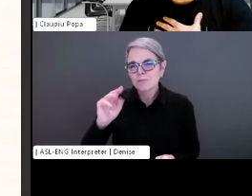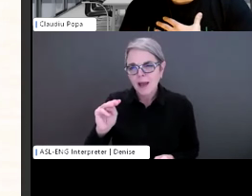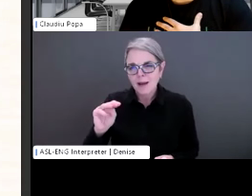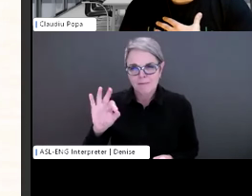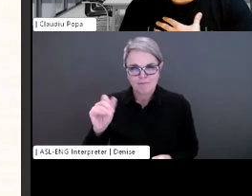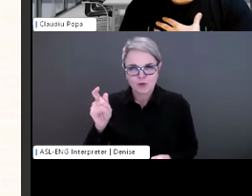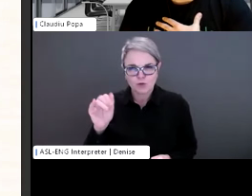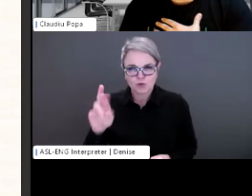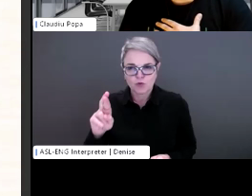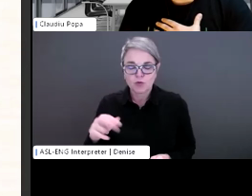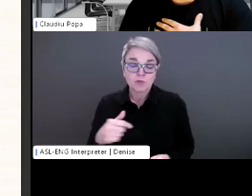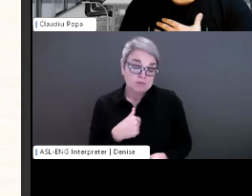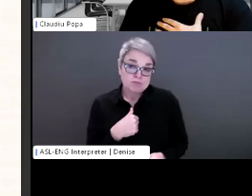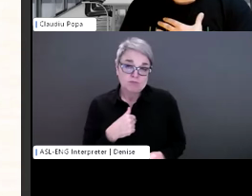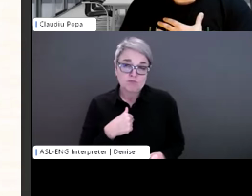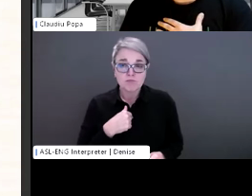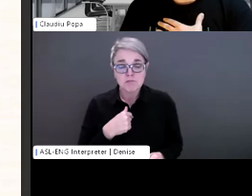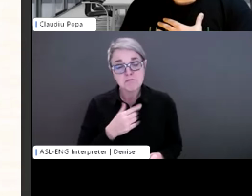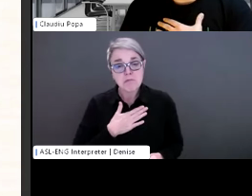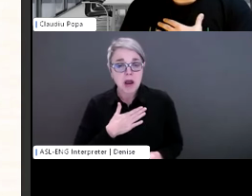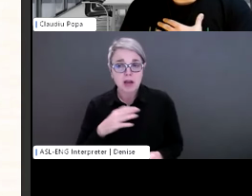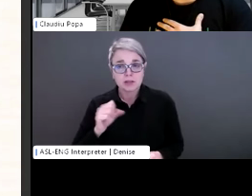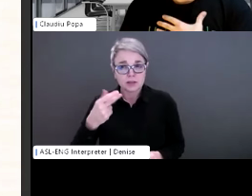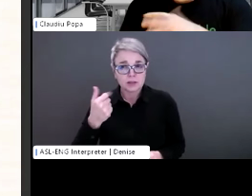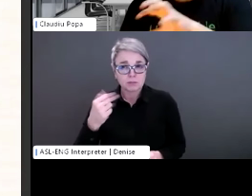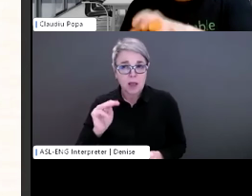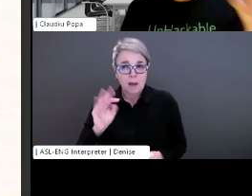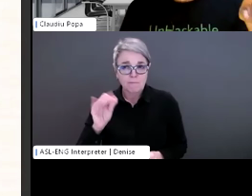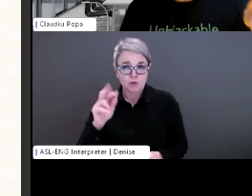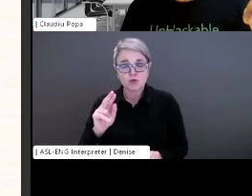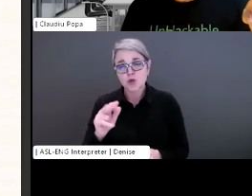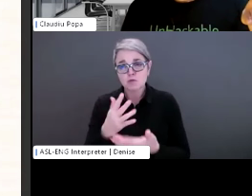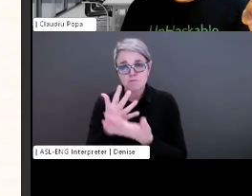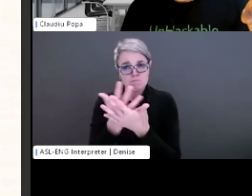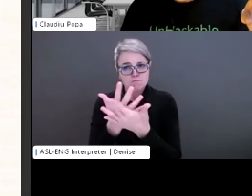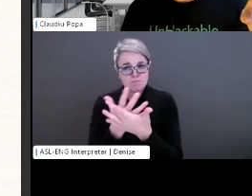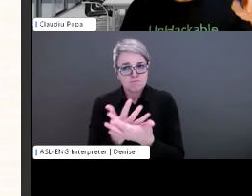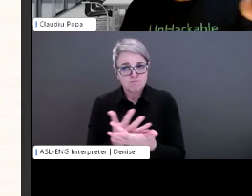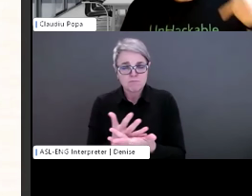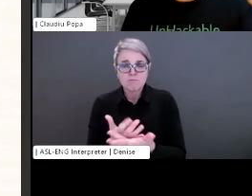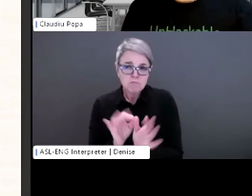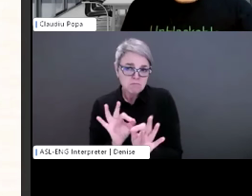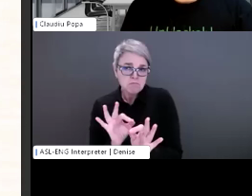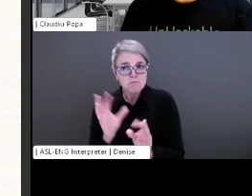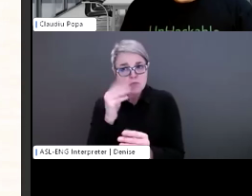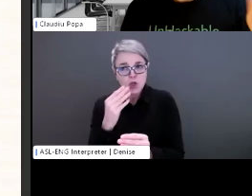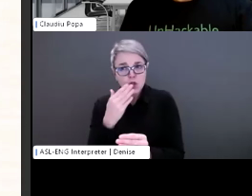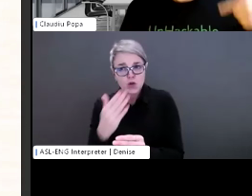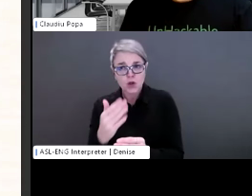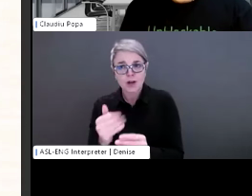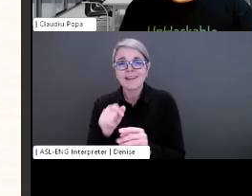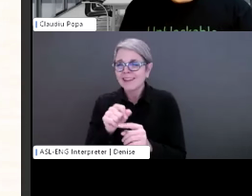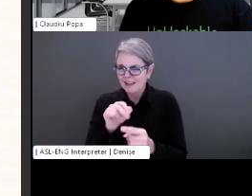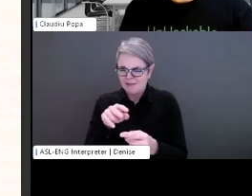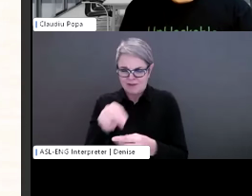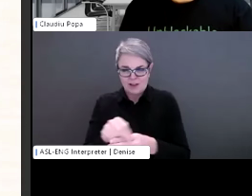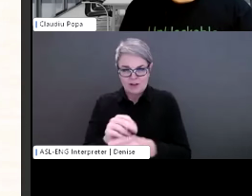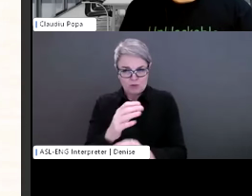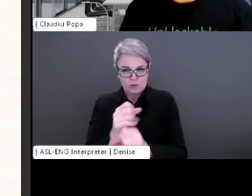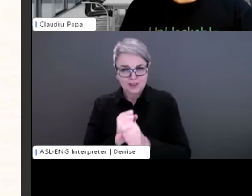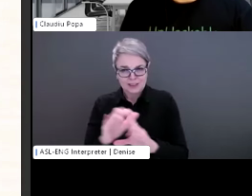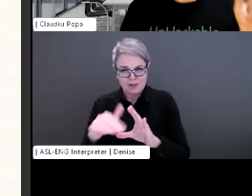I do when I'm not entirely sure about an email is I move it into my junk mail folder and then I open it. And when you open an email